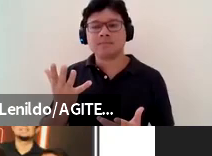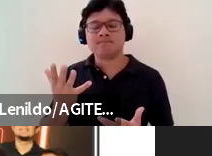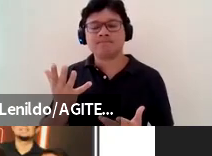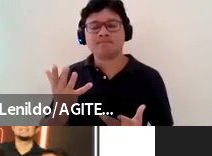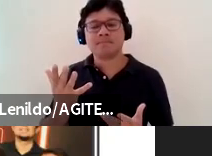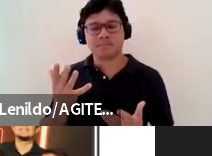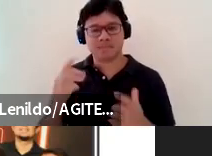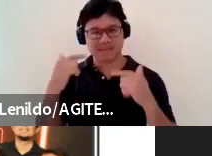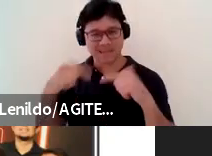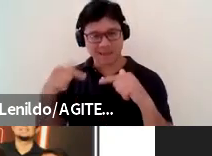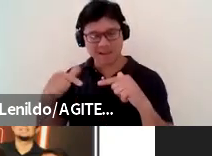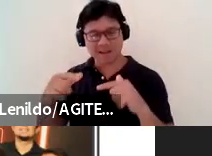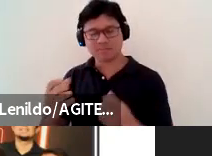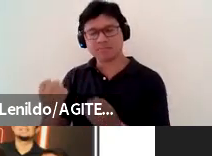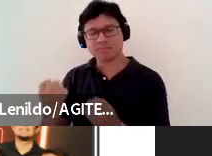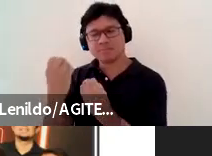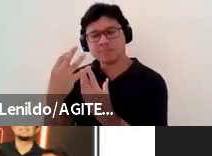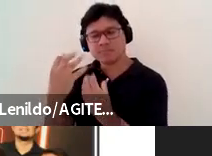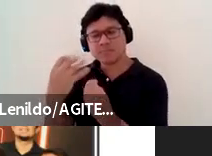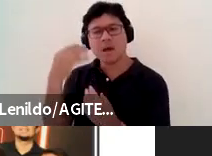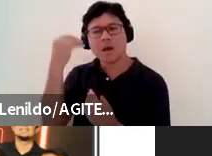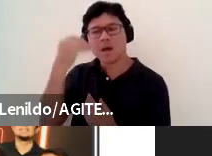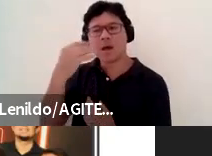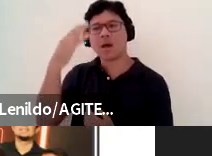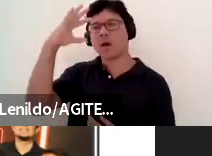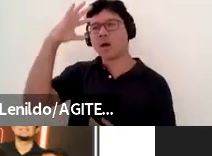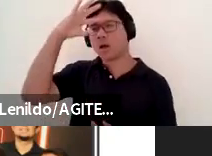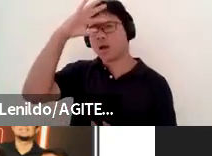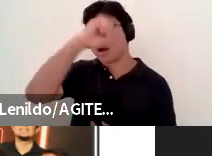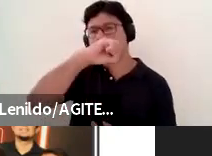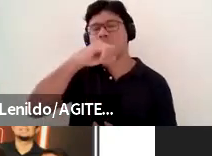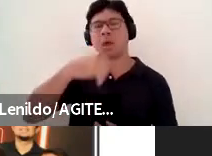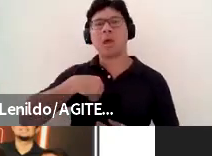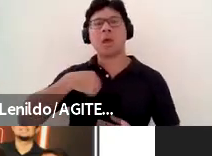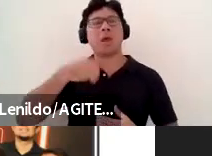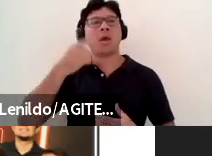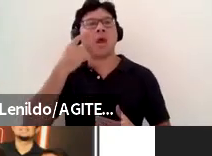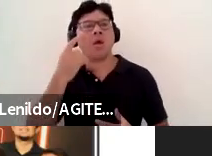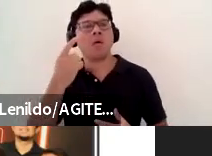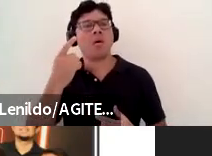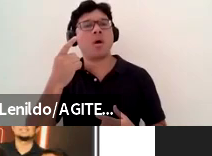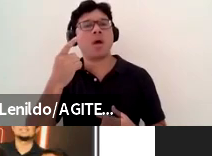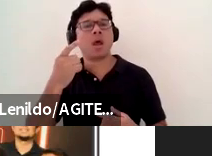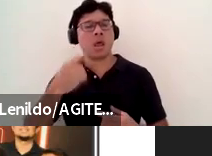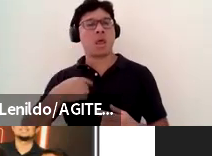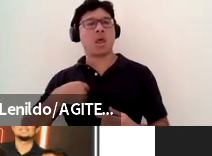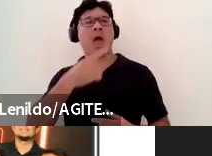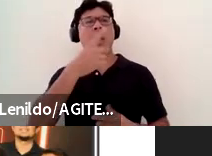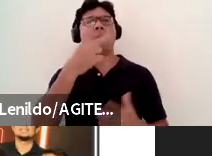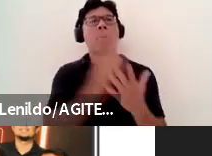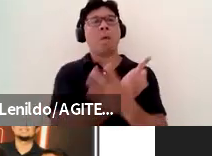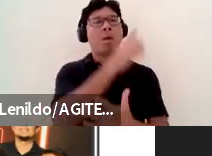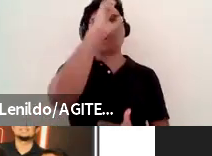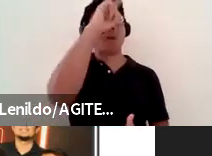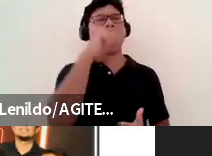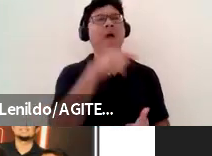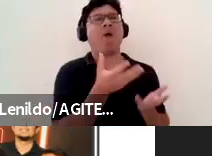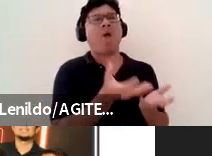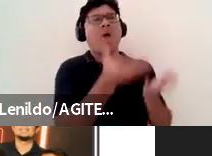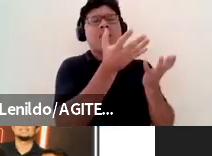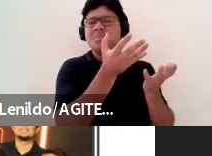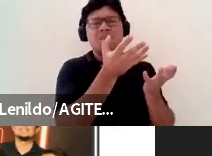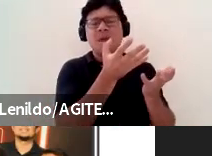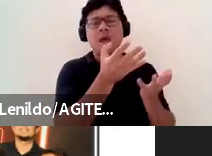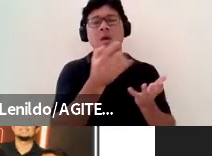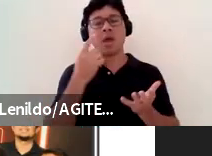never highlight the things you believe you did wrong. You know you did your best, so don't beat yourself up too much. You